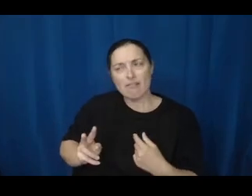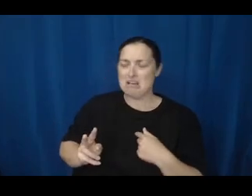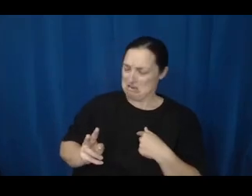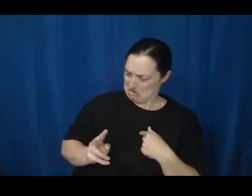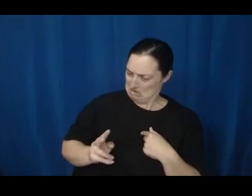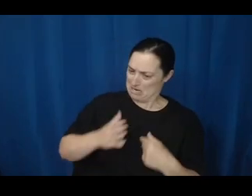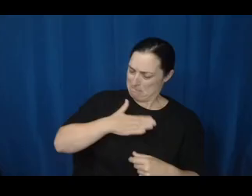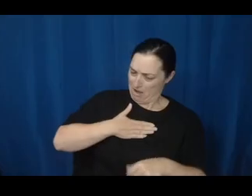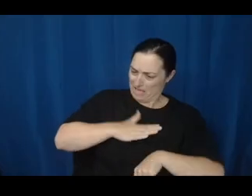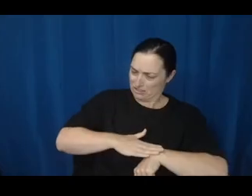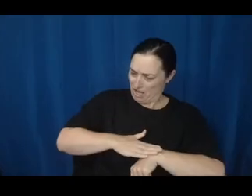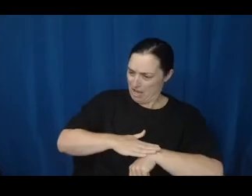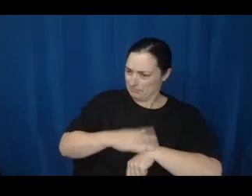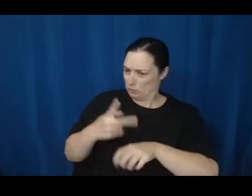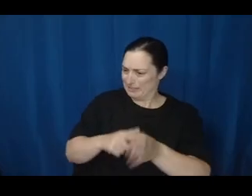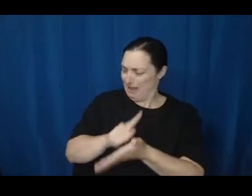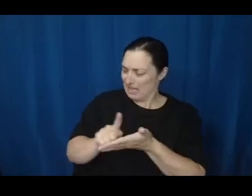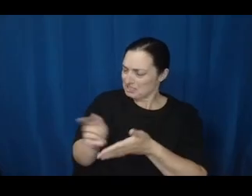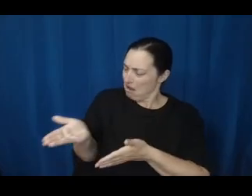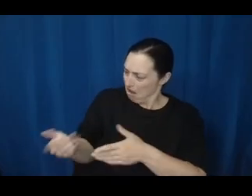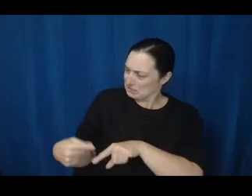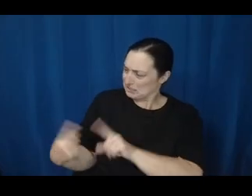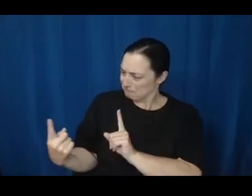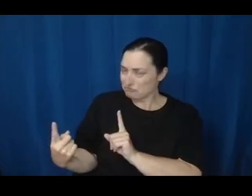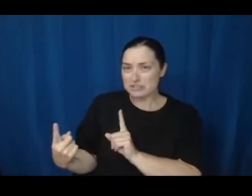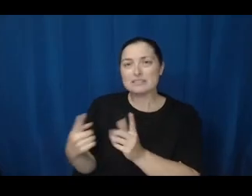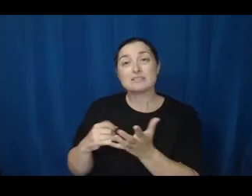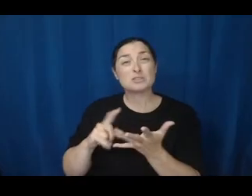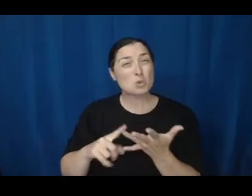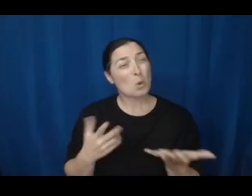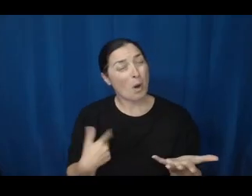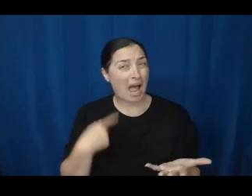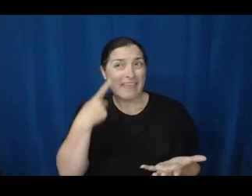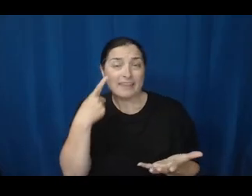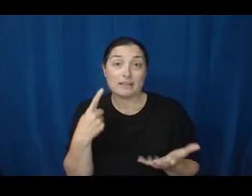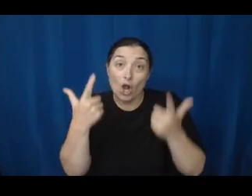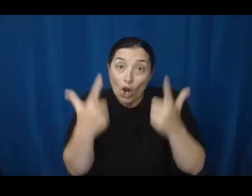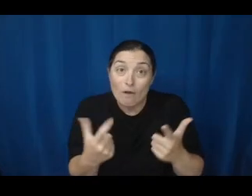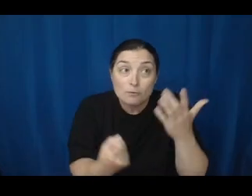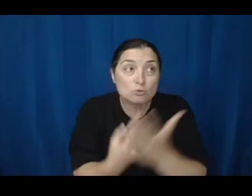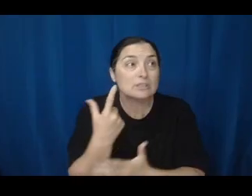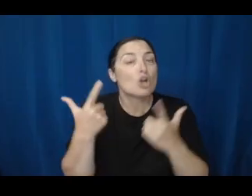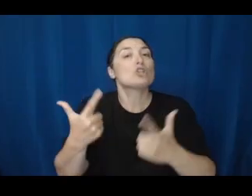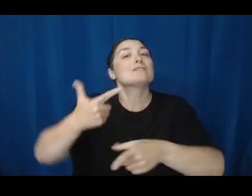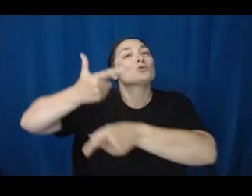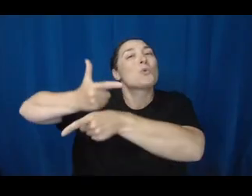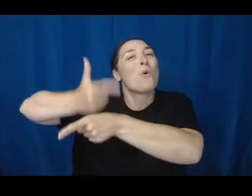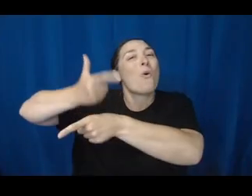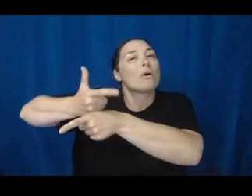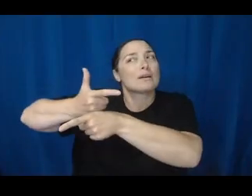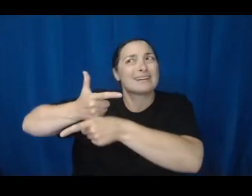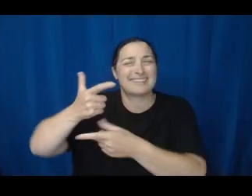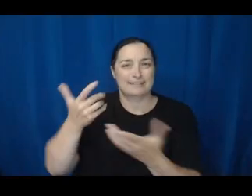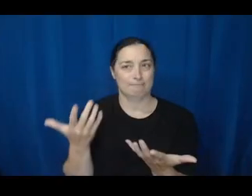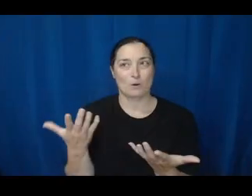I think there's a lot of opportunities and a lot of people talking. I just think people need to get out of that mindset that we need to